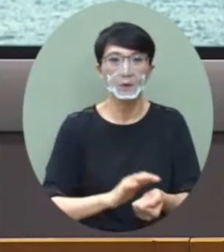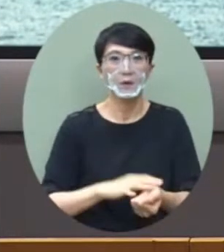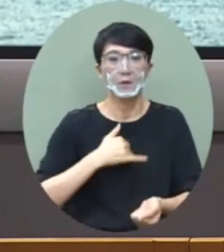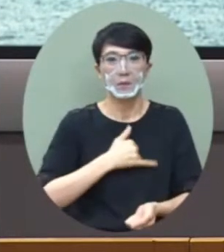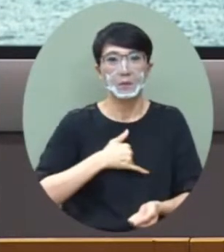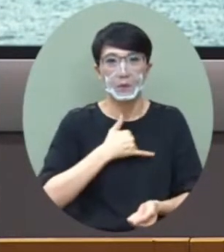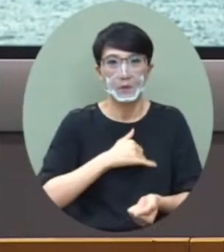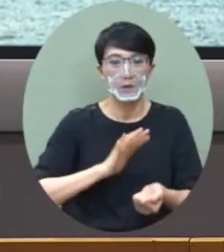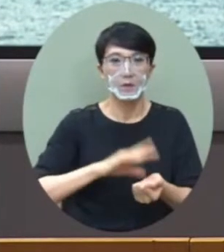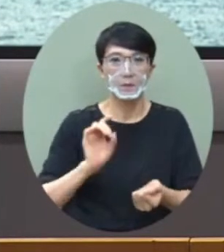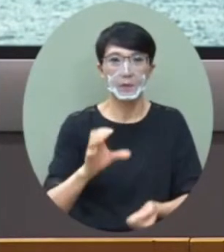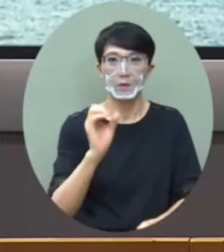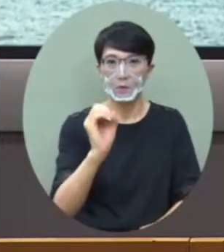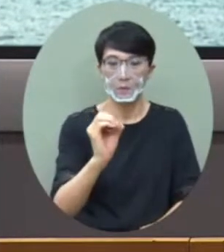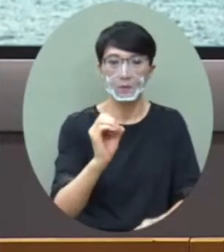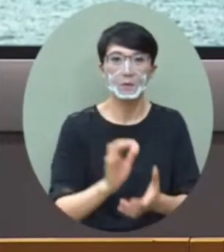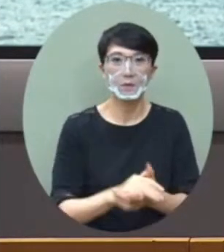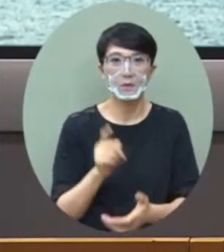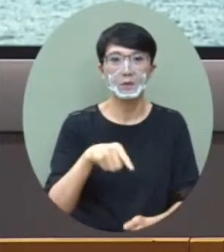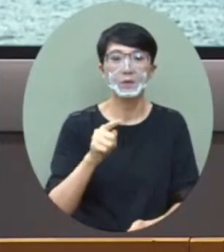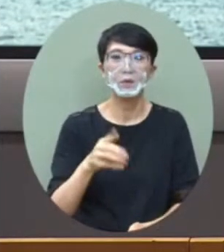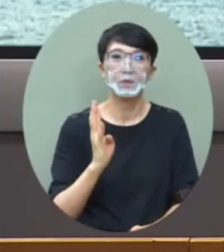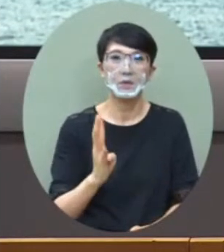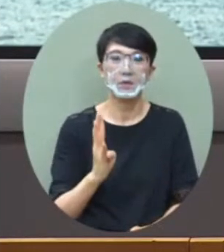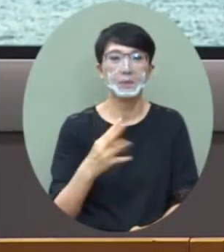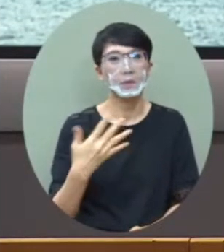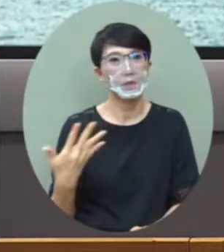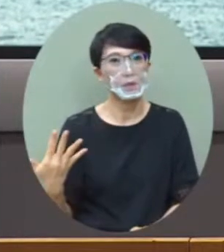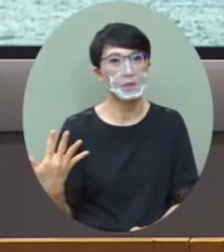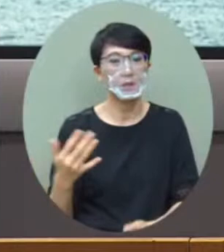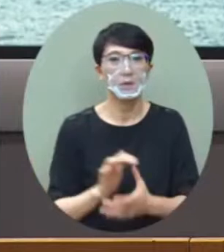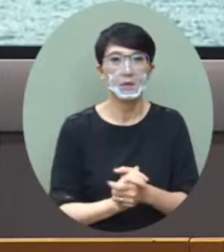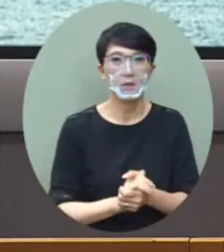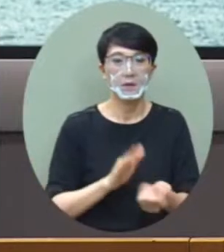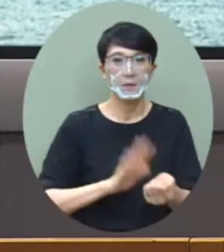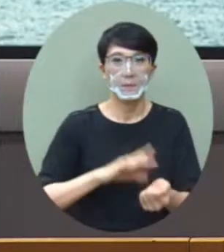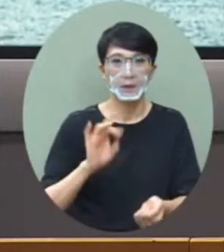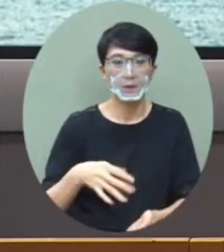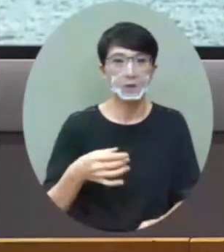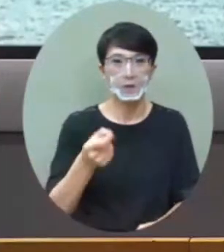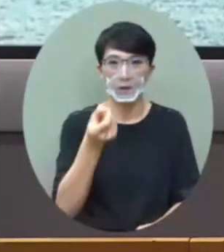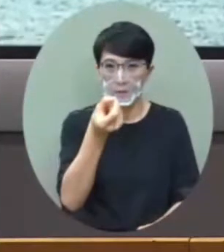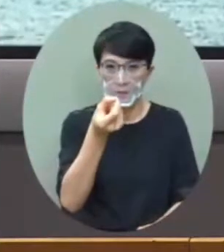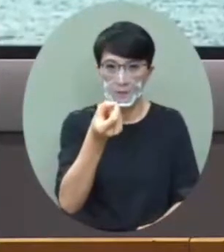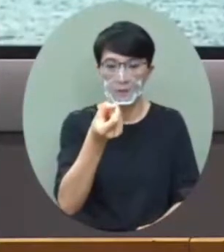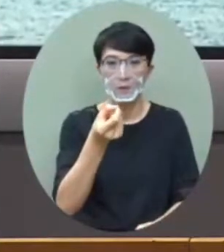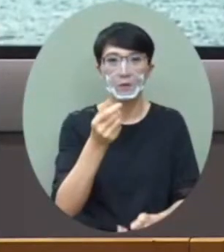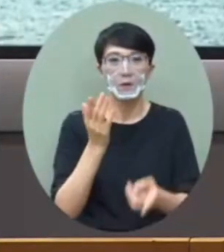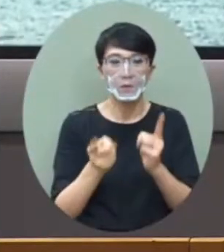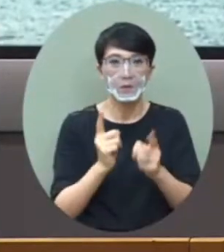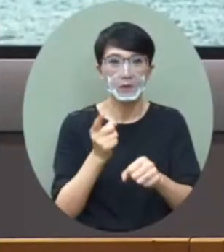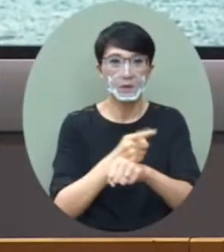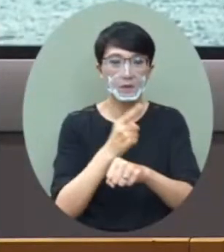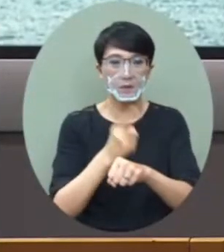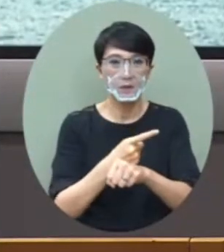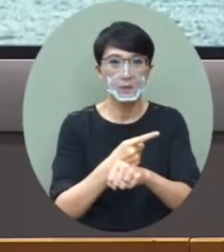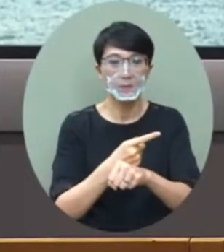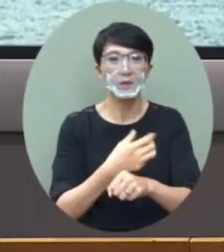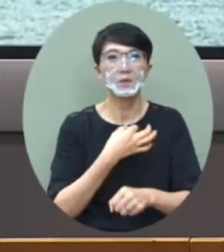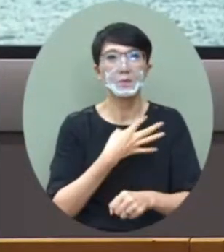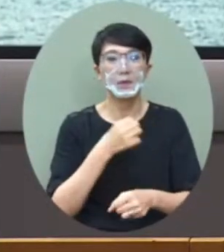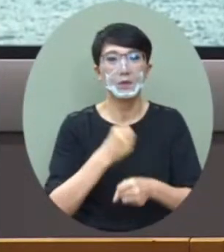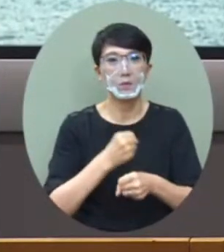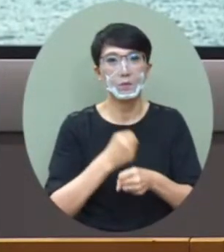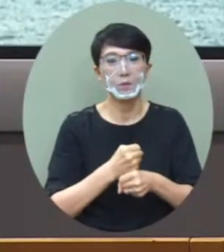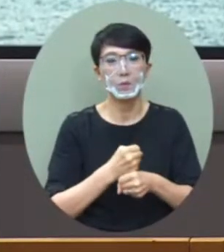could not find L452R, so they were suspected Omicron cases. For the remaining 4,000 odd cases, the